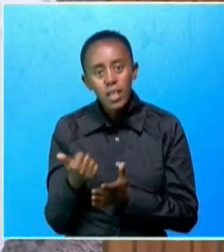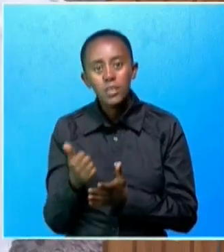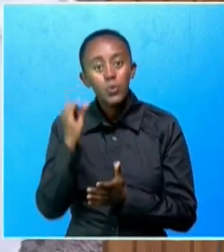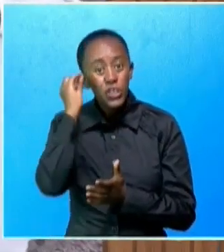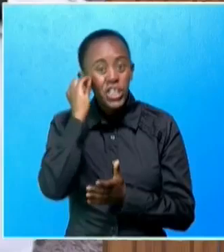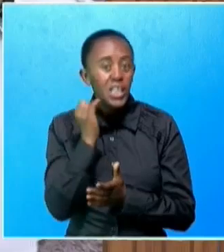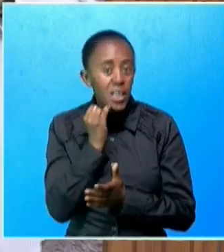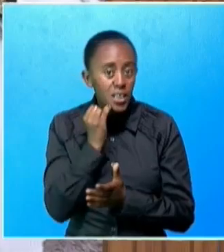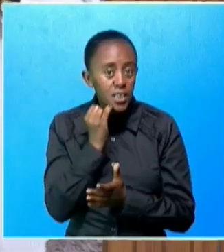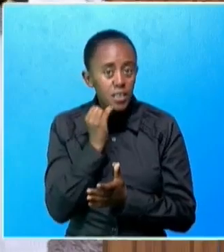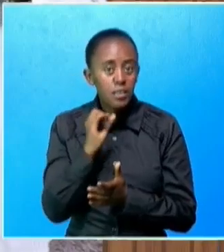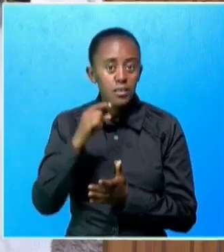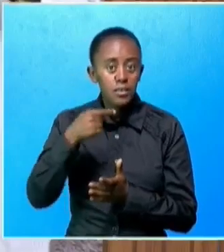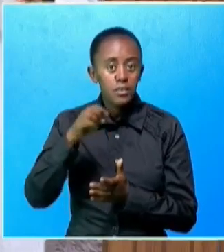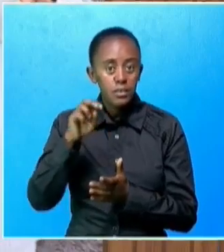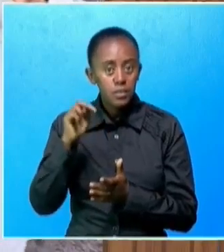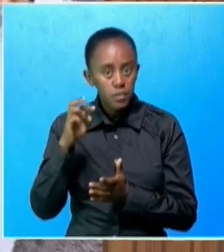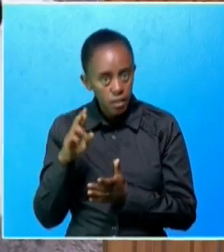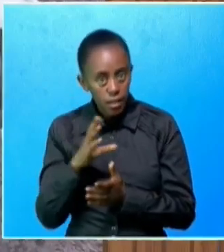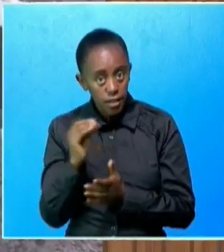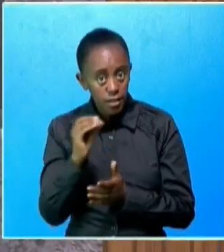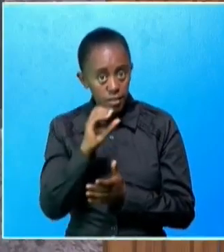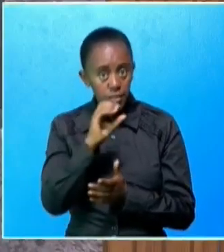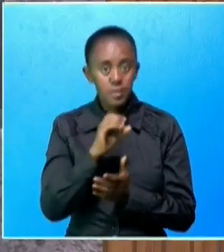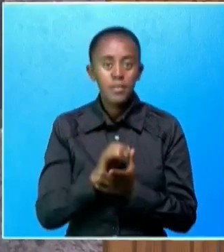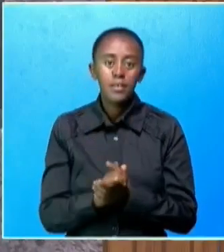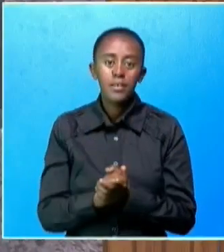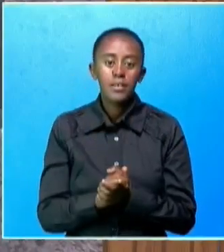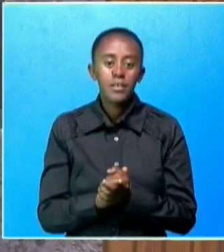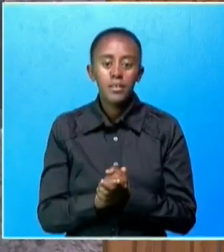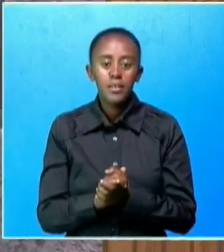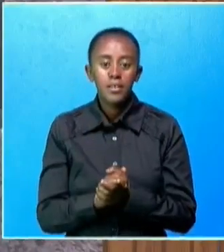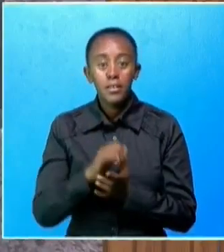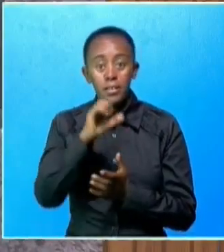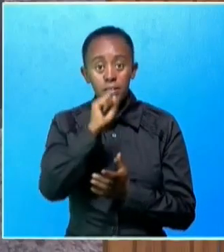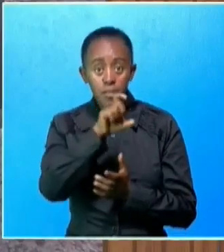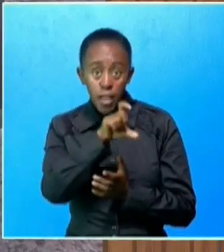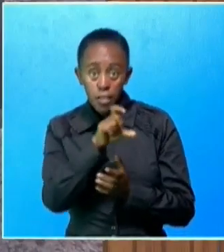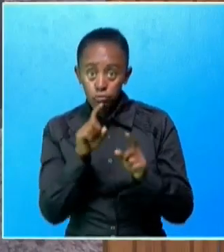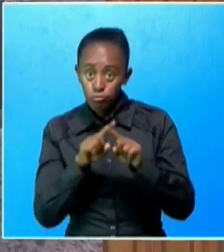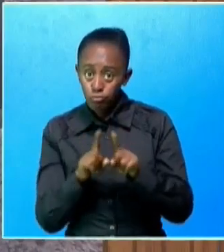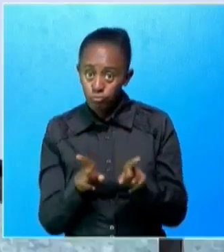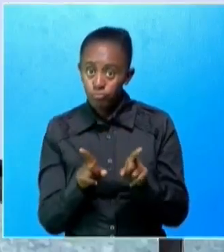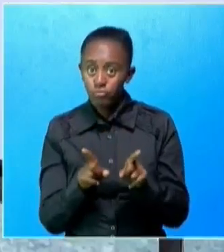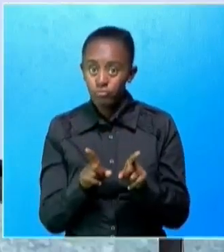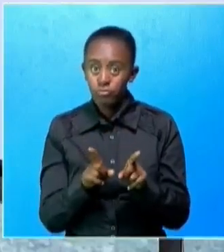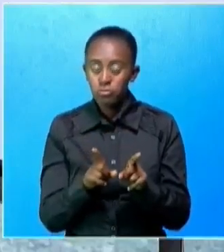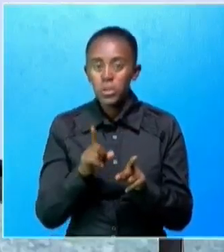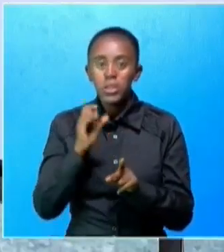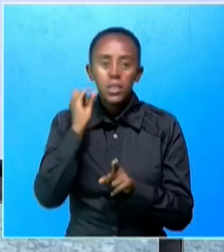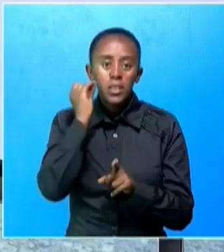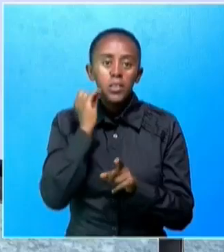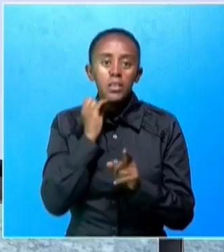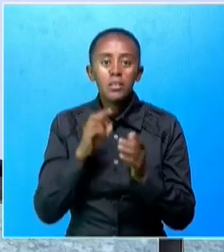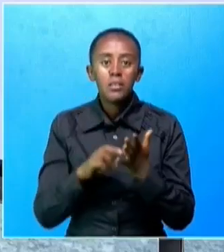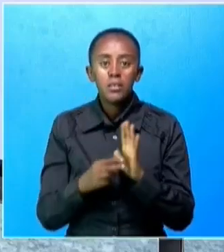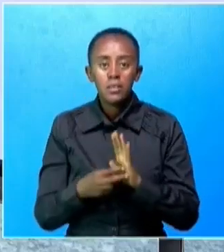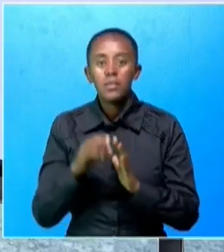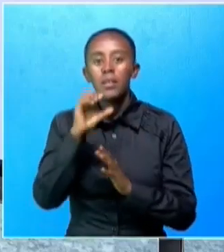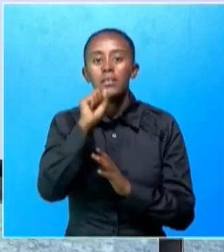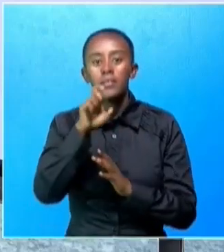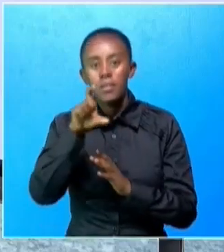gender, gender and the difference between gender and that is sex. Gender is that is natural. This is natural one, that is